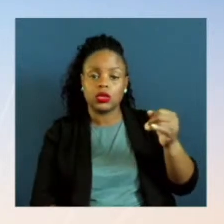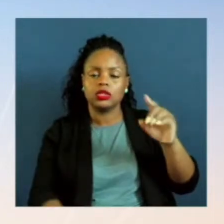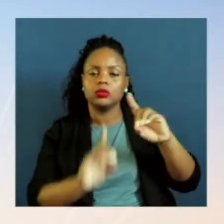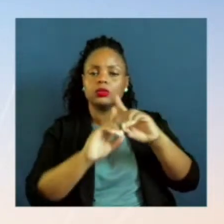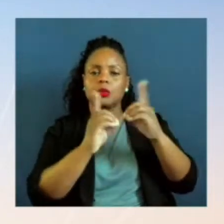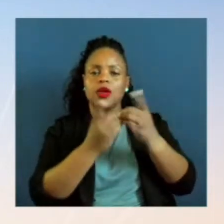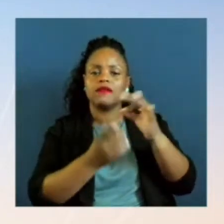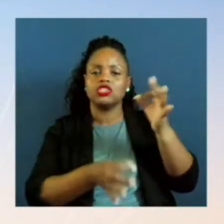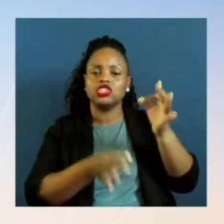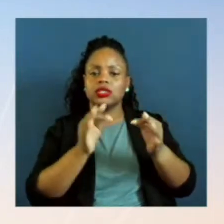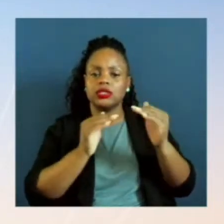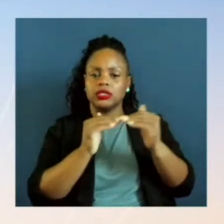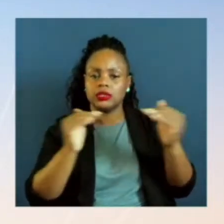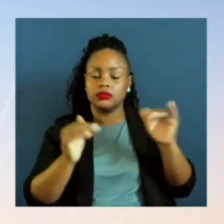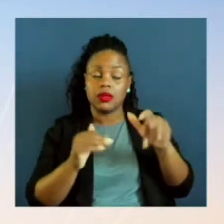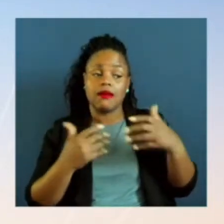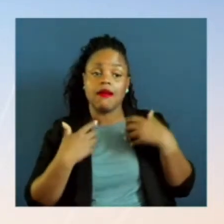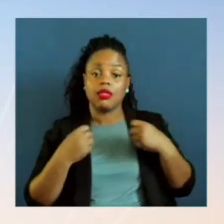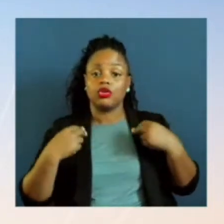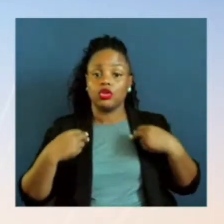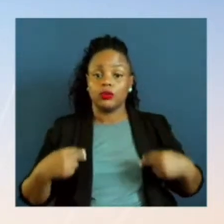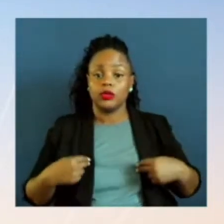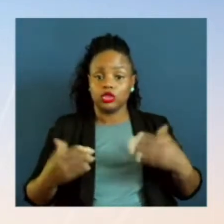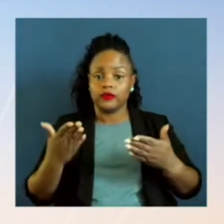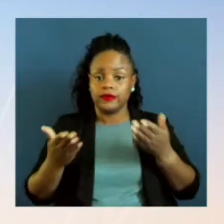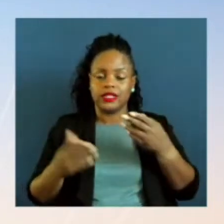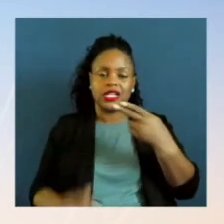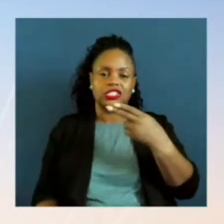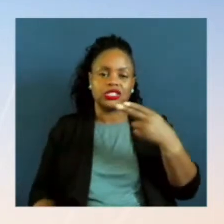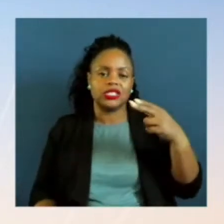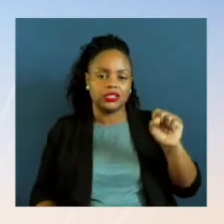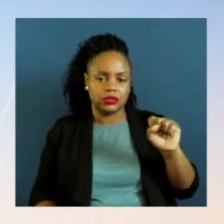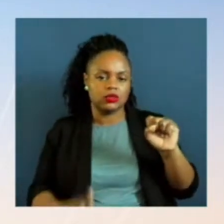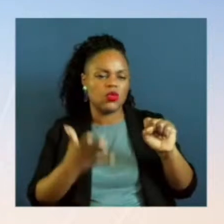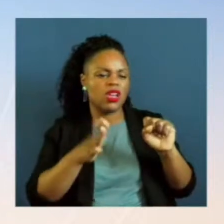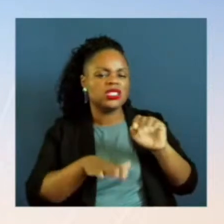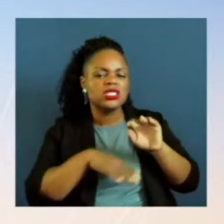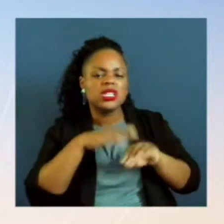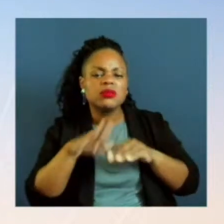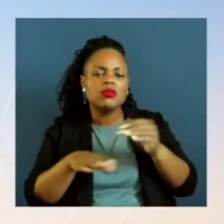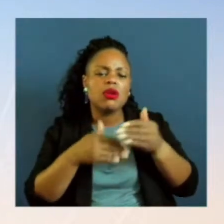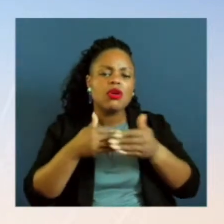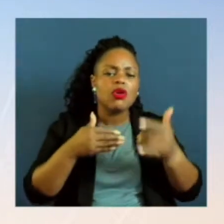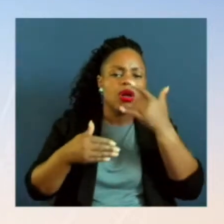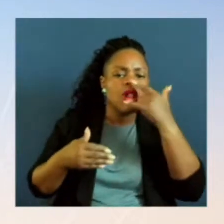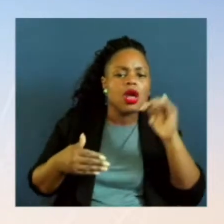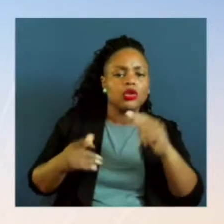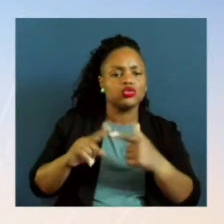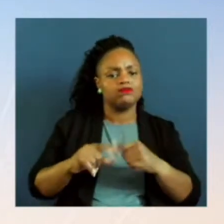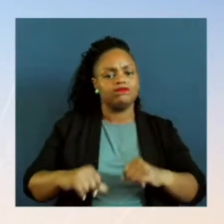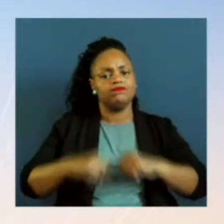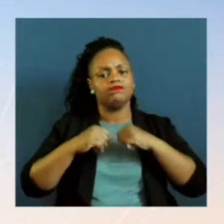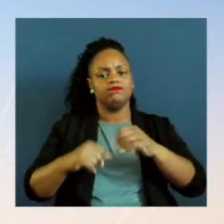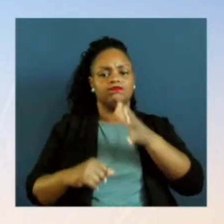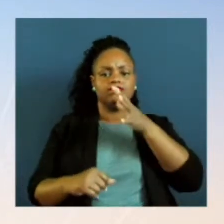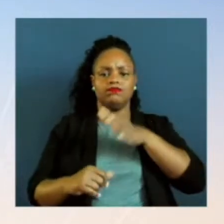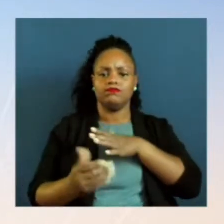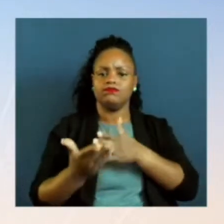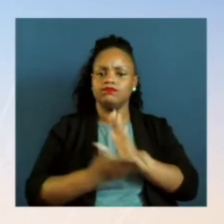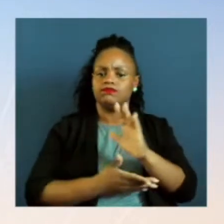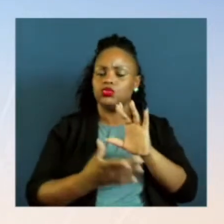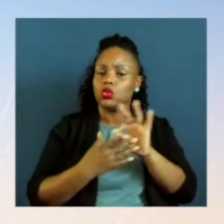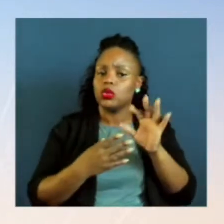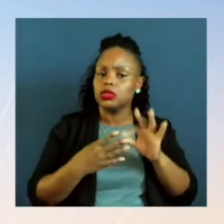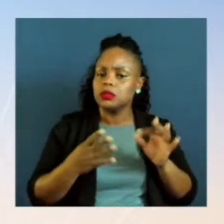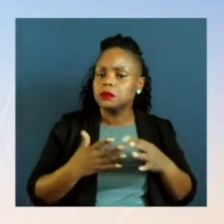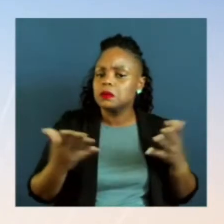Services, to determine what, if any, steps can be taken here to protect a woman's right to choose and access to health care for women in Texas.